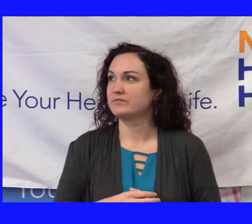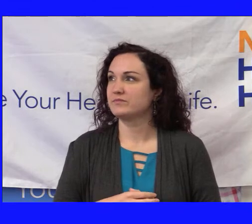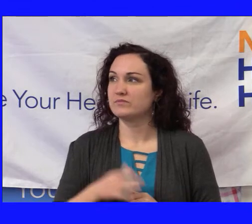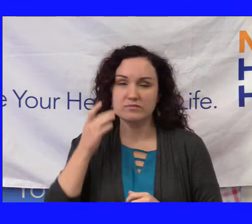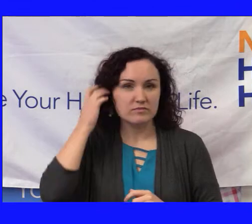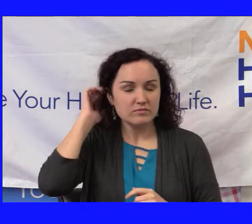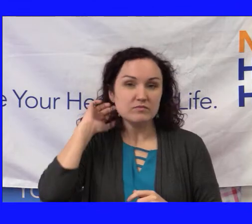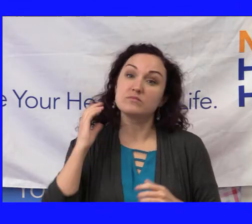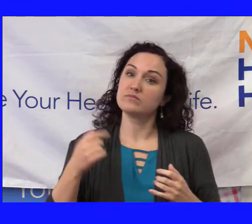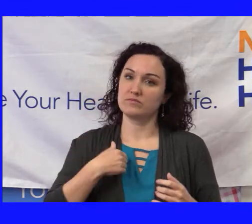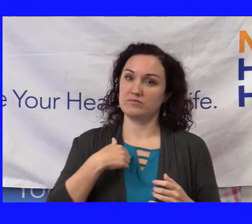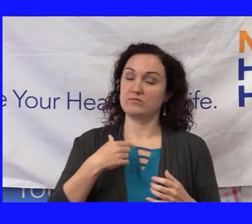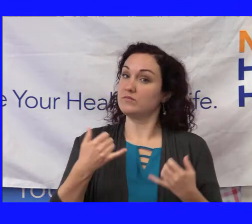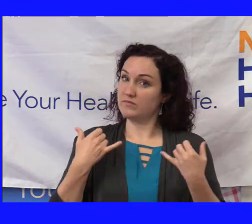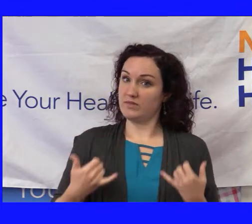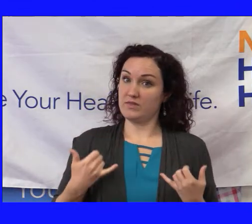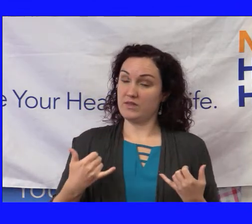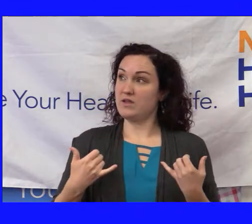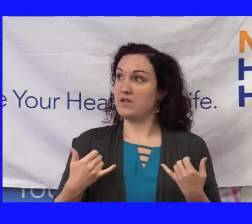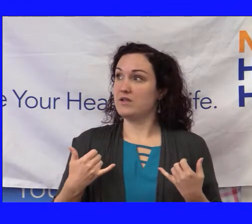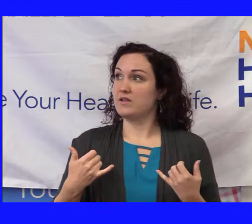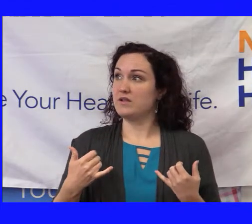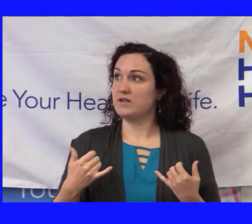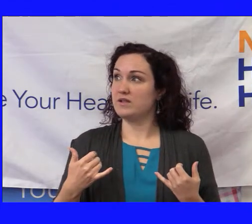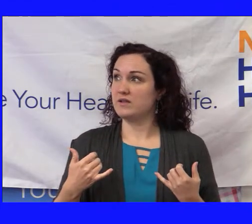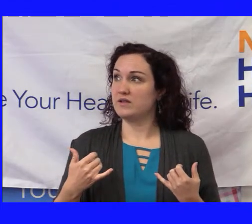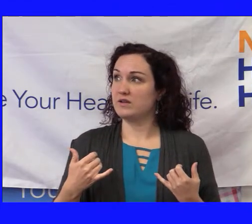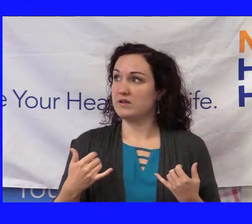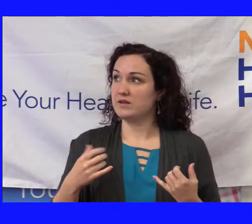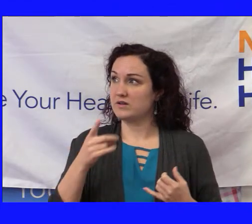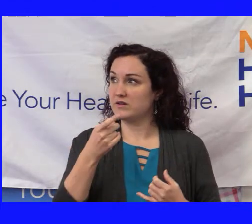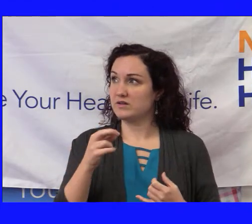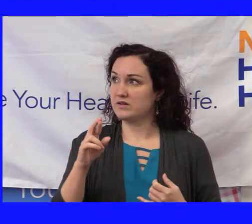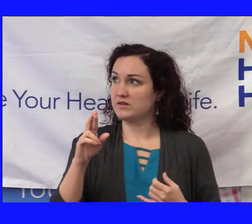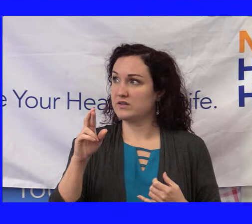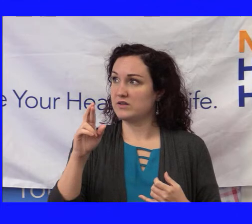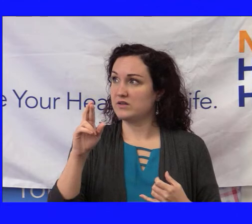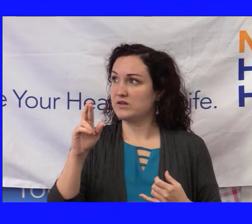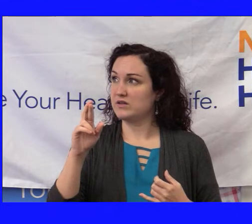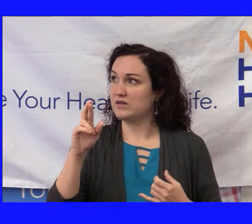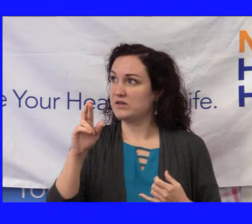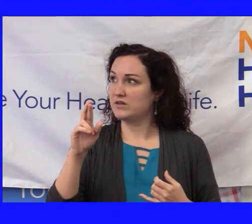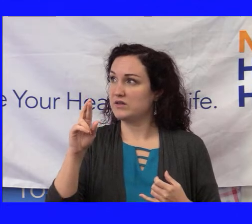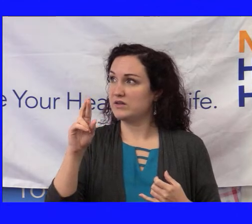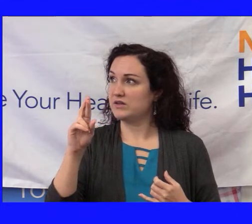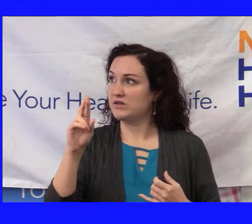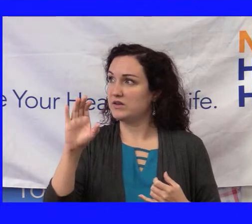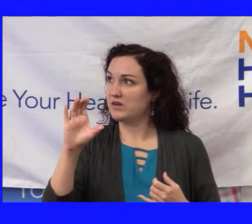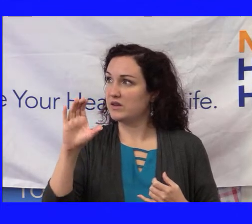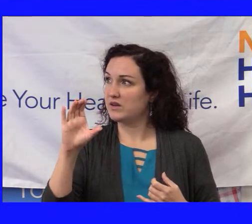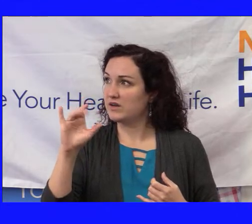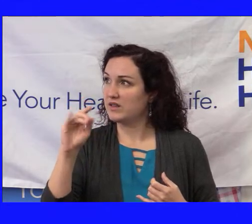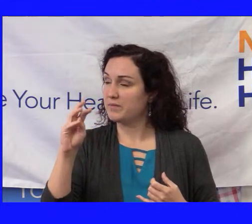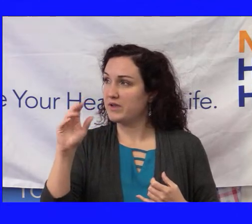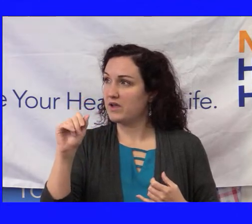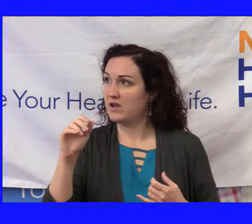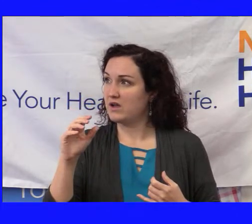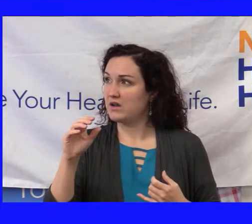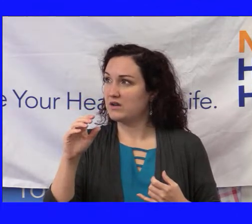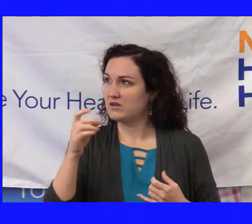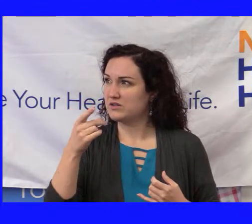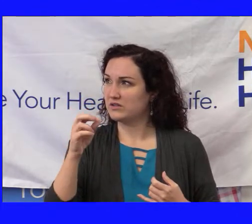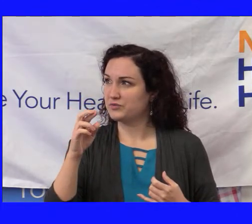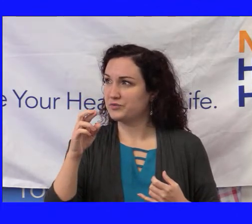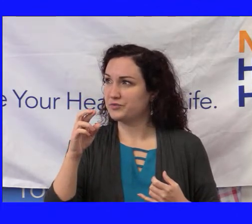Now I would like to bring, I think Dr. Chi is going to present the Change Healthcare